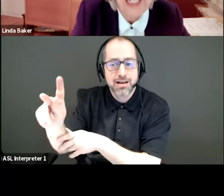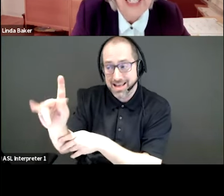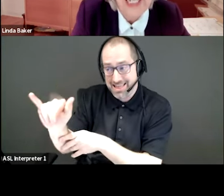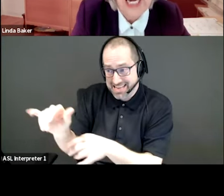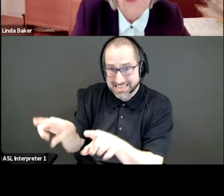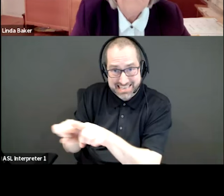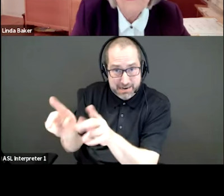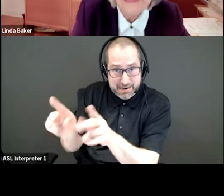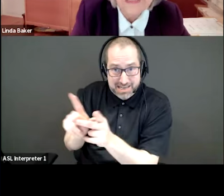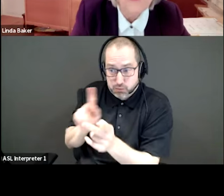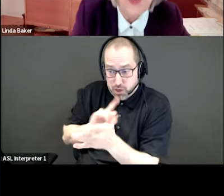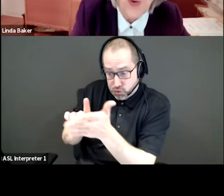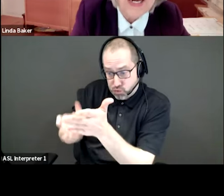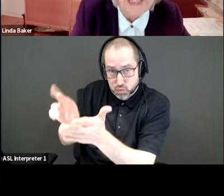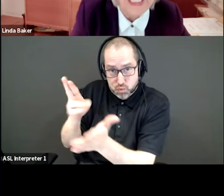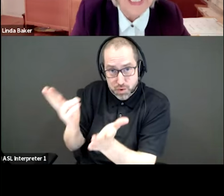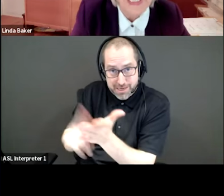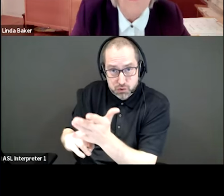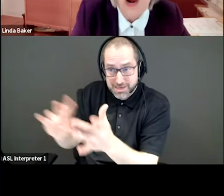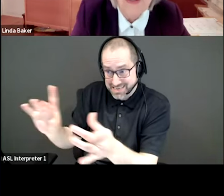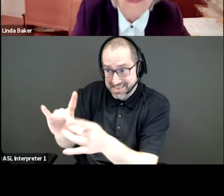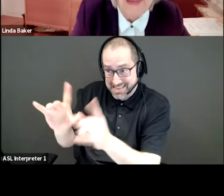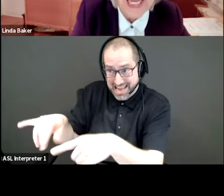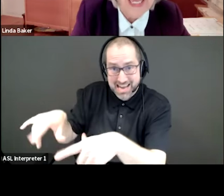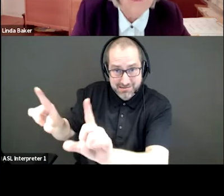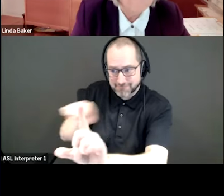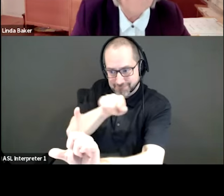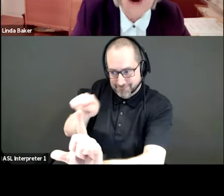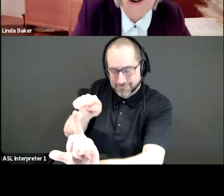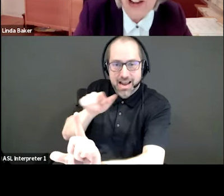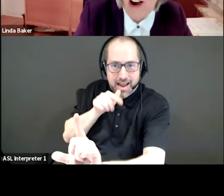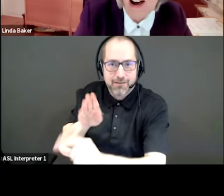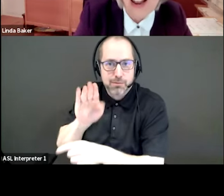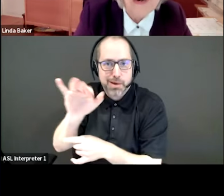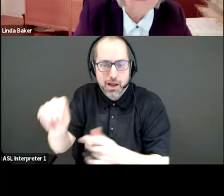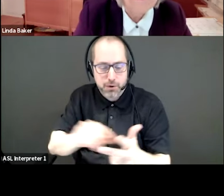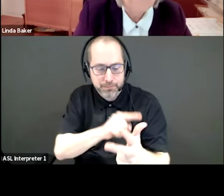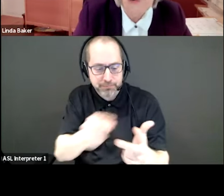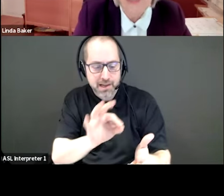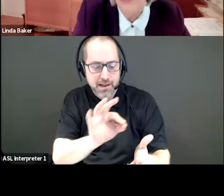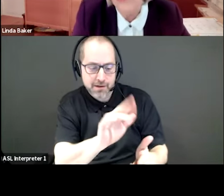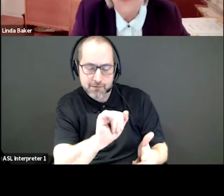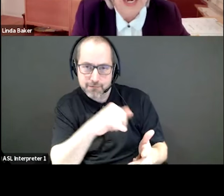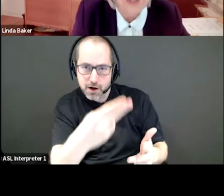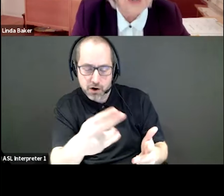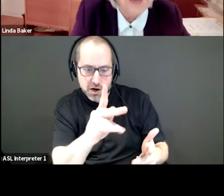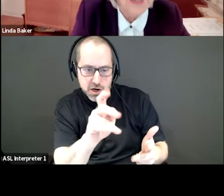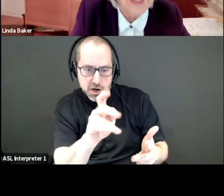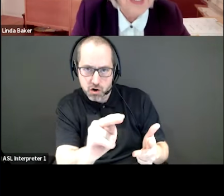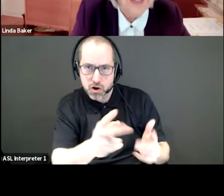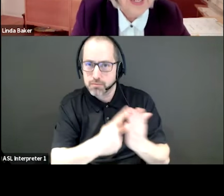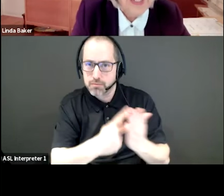event. Please join me in welcoming Farah Khan, Project